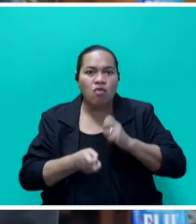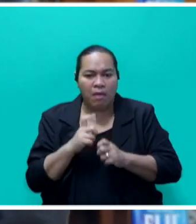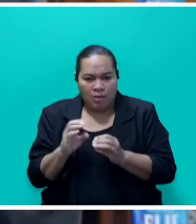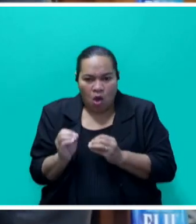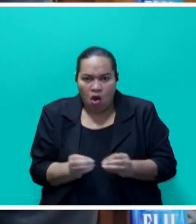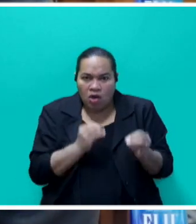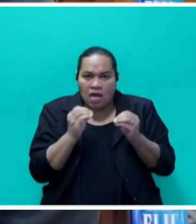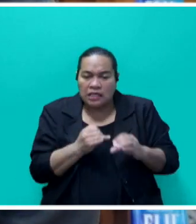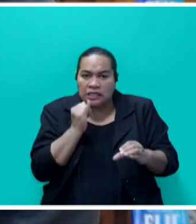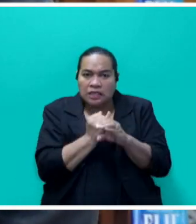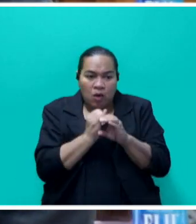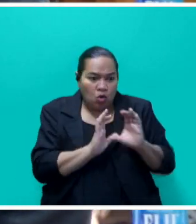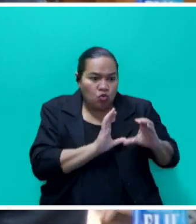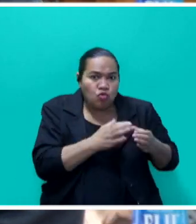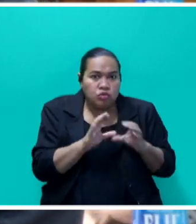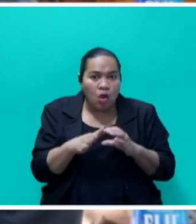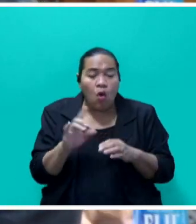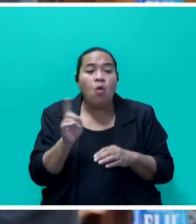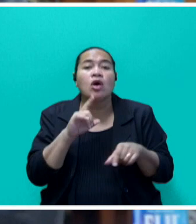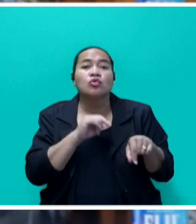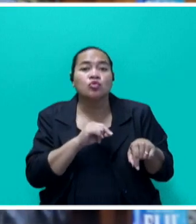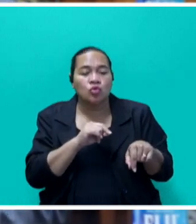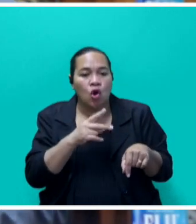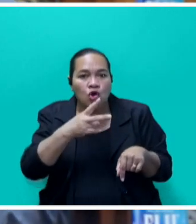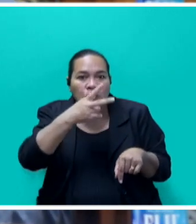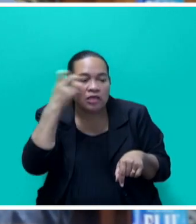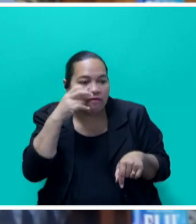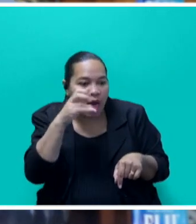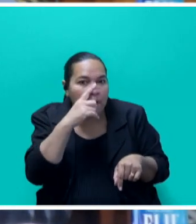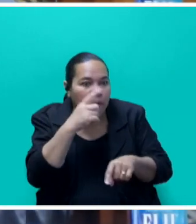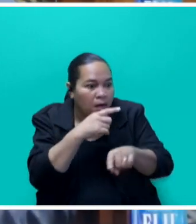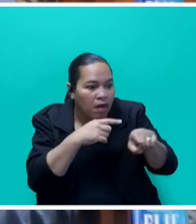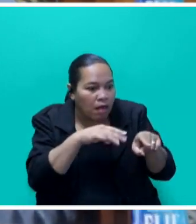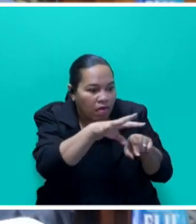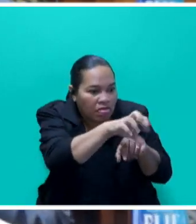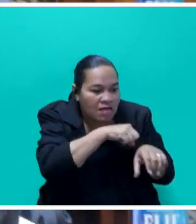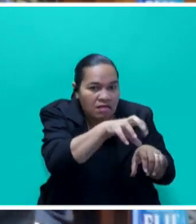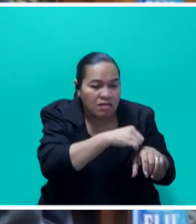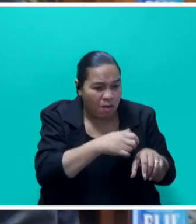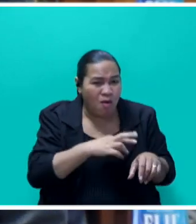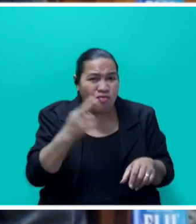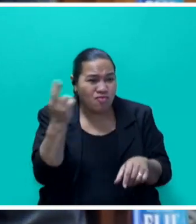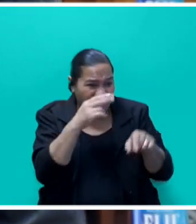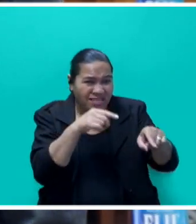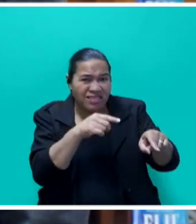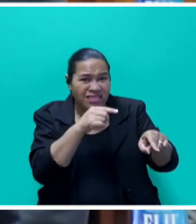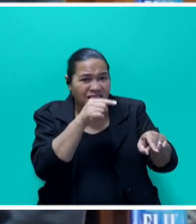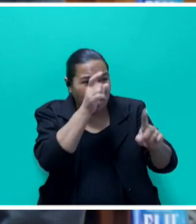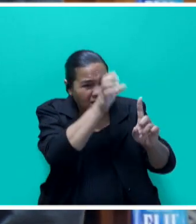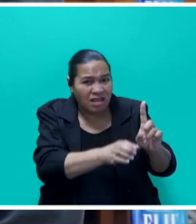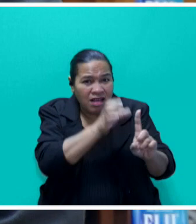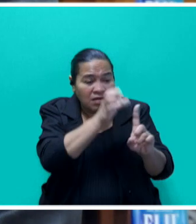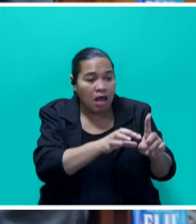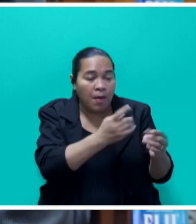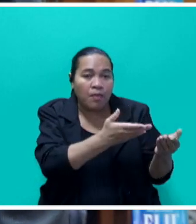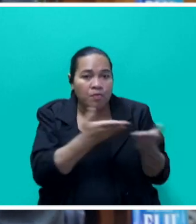organized criminal groups who smuggle migrants, often at the risk of the migrant, but